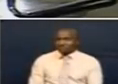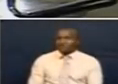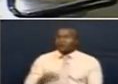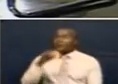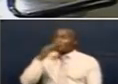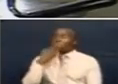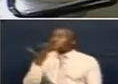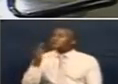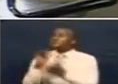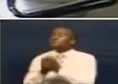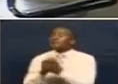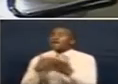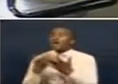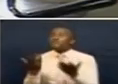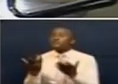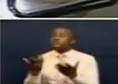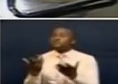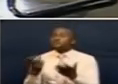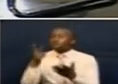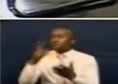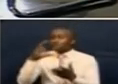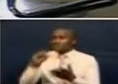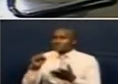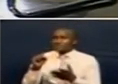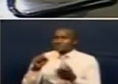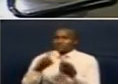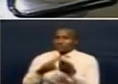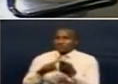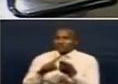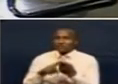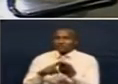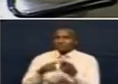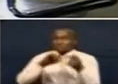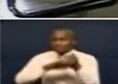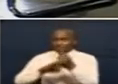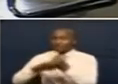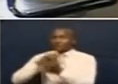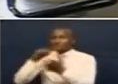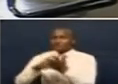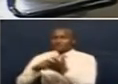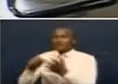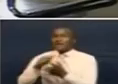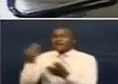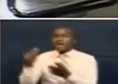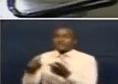Jubilee? Savula knows. Apart from two cabinet secretaries, one married in Central, and the other one who was